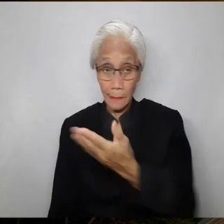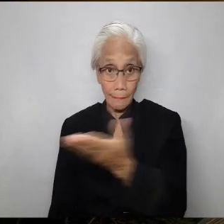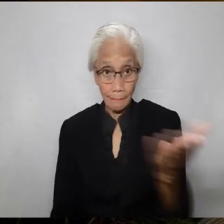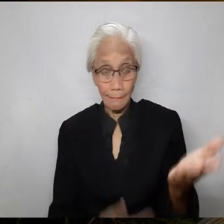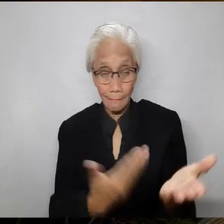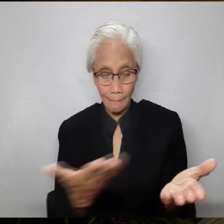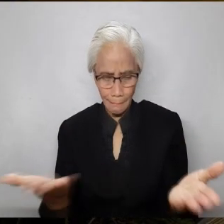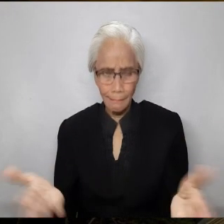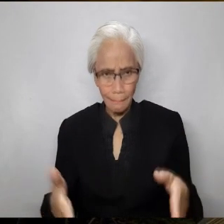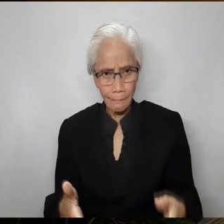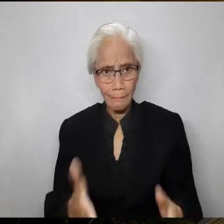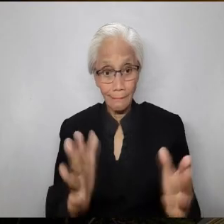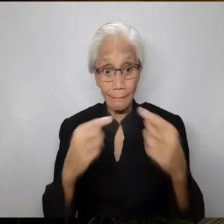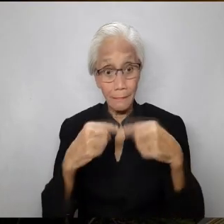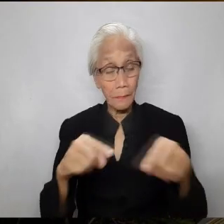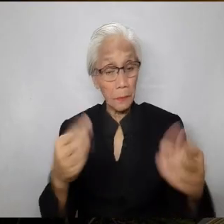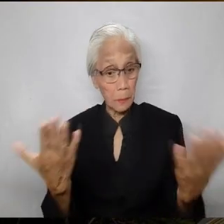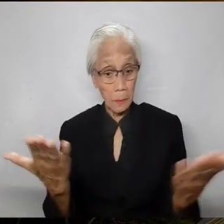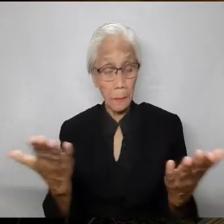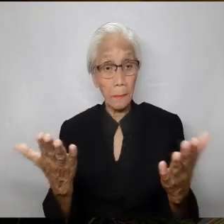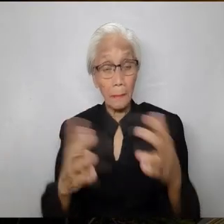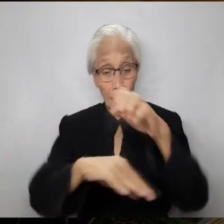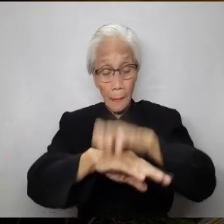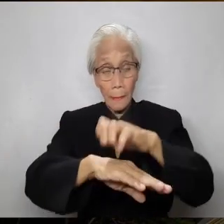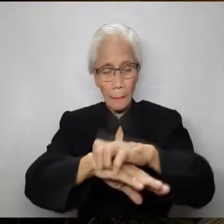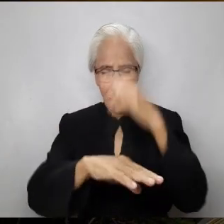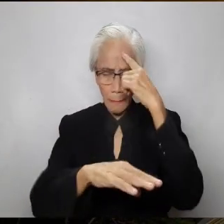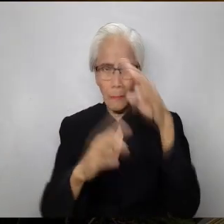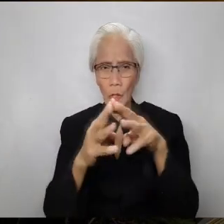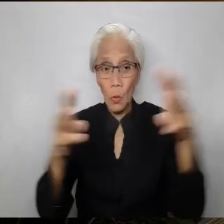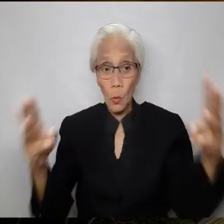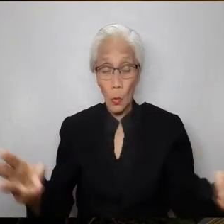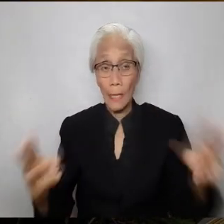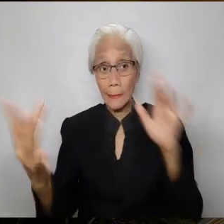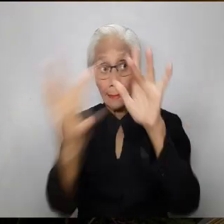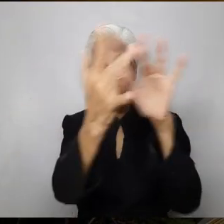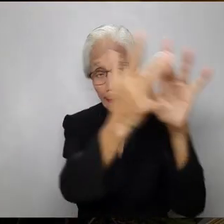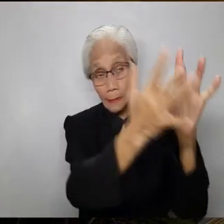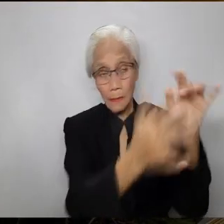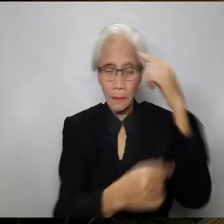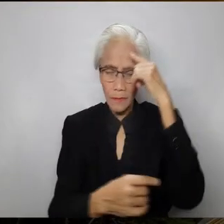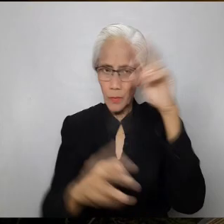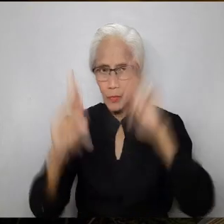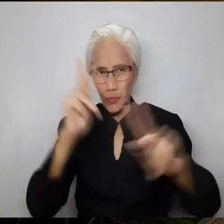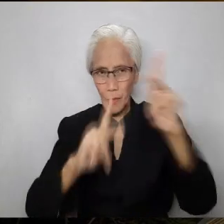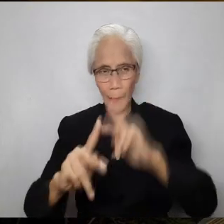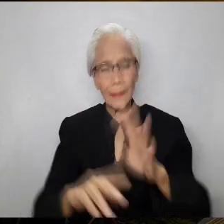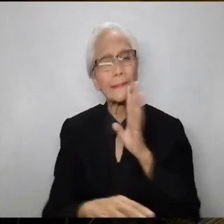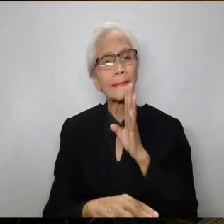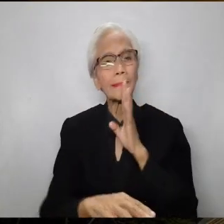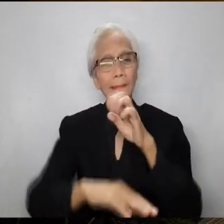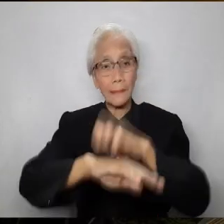Pleasant greetings to all of you. Let me address this lecturette in English for a wider reach among our